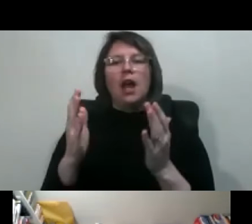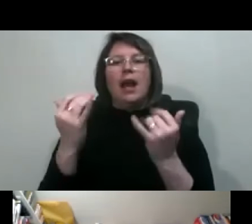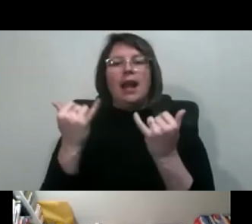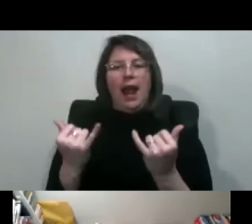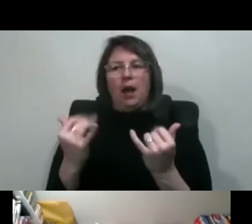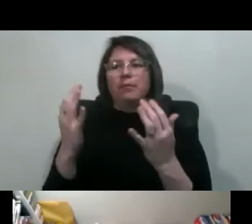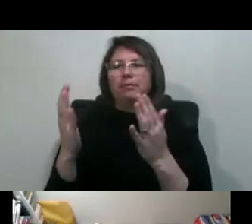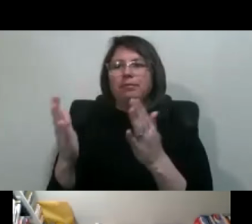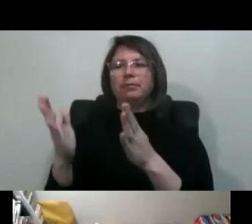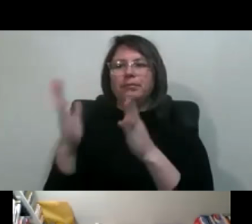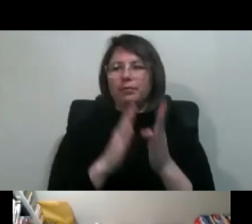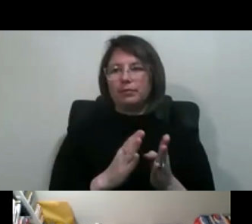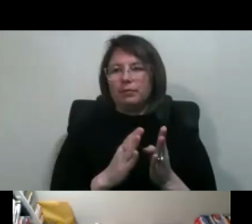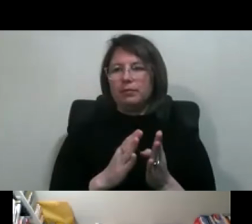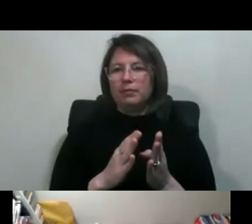going